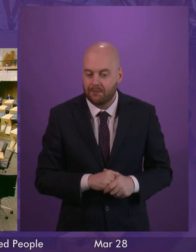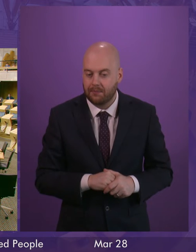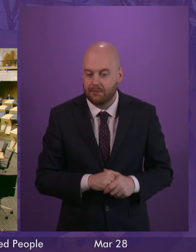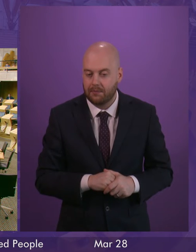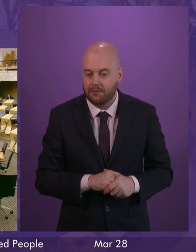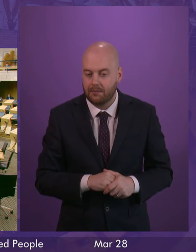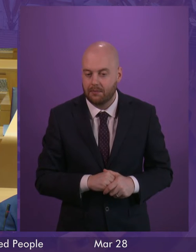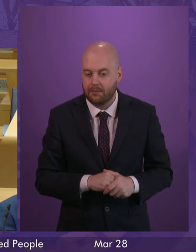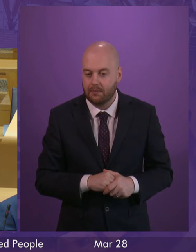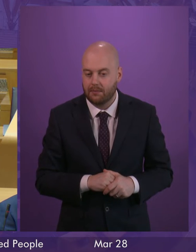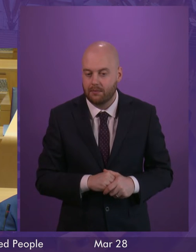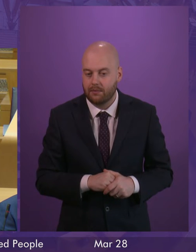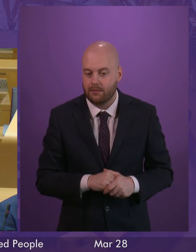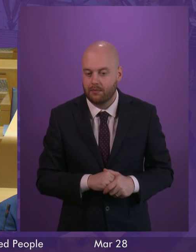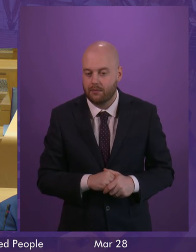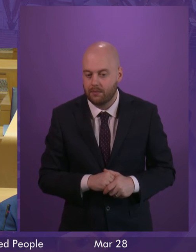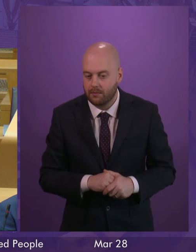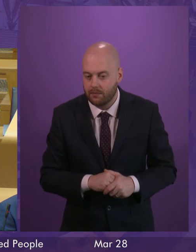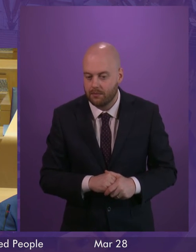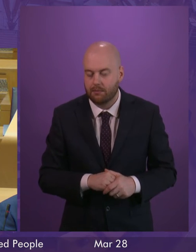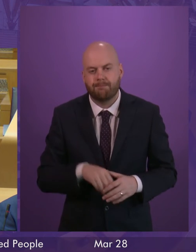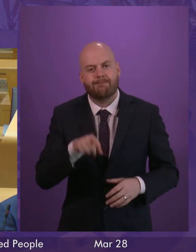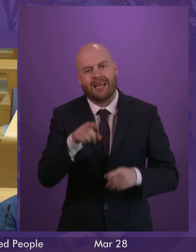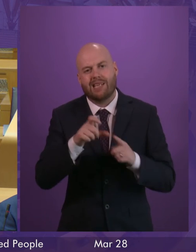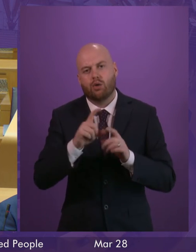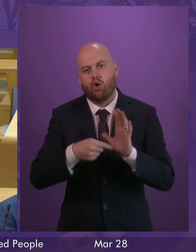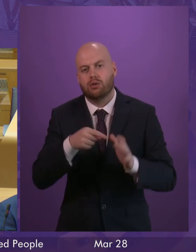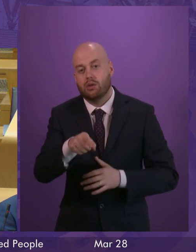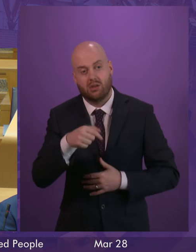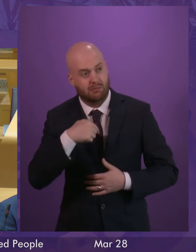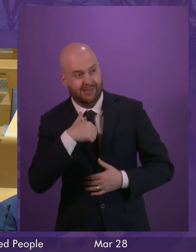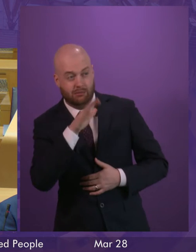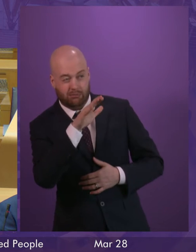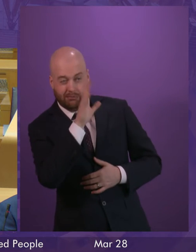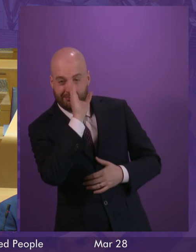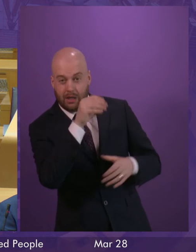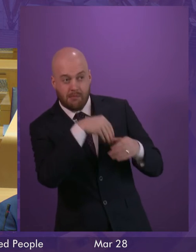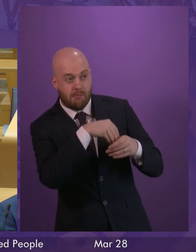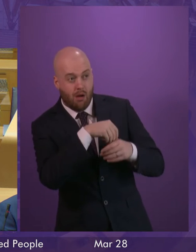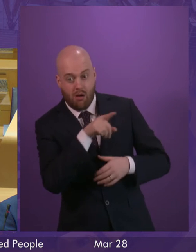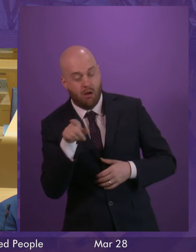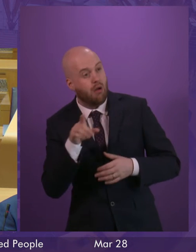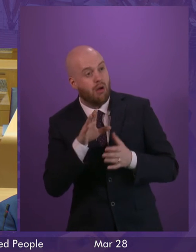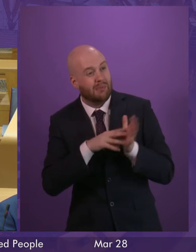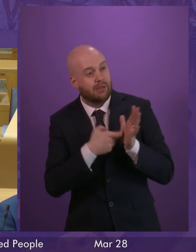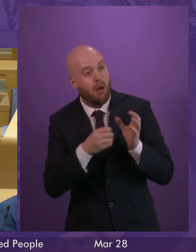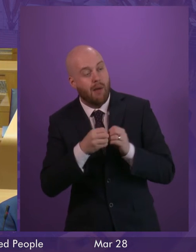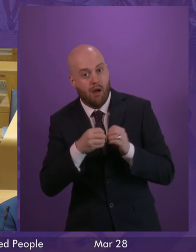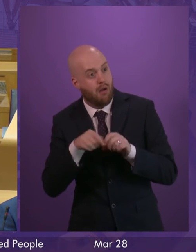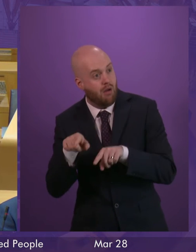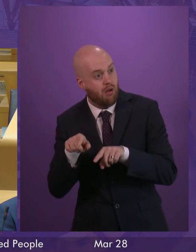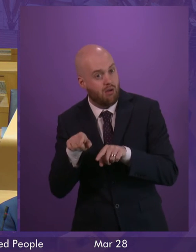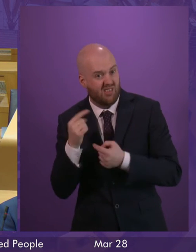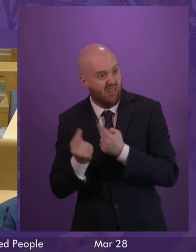Thank you very much. I'd just like to give the member the opportunity to recognize Mr. Balfour's presence, but also that many people have